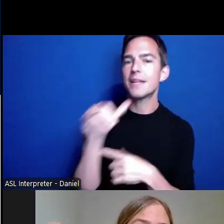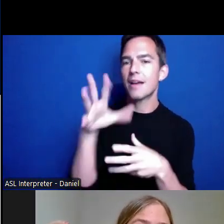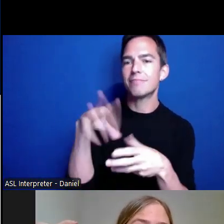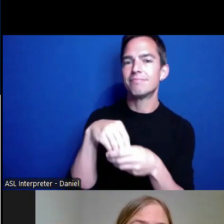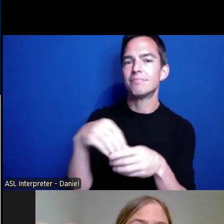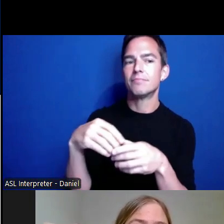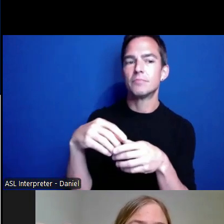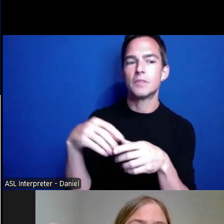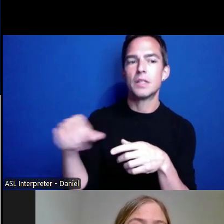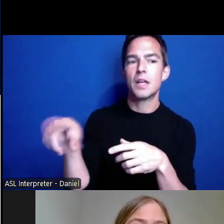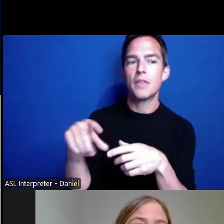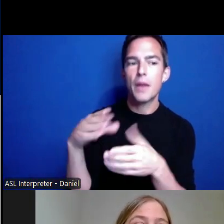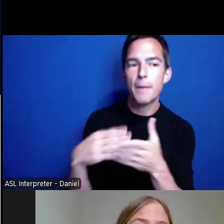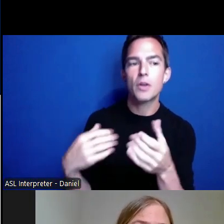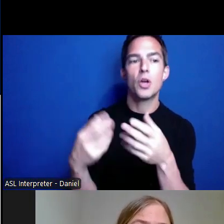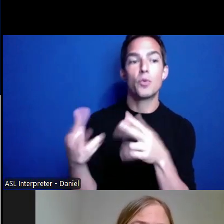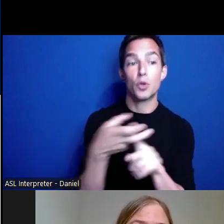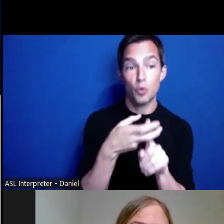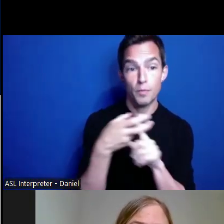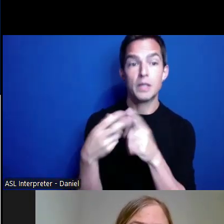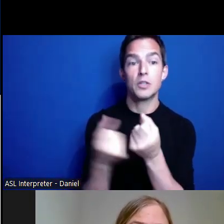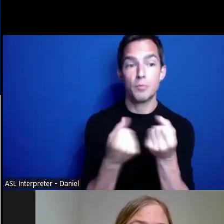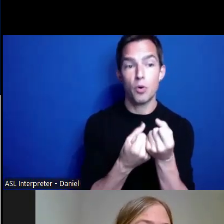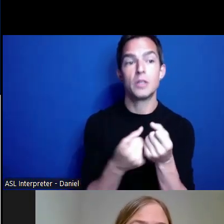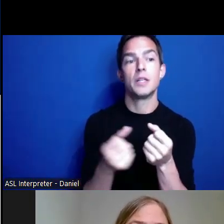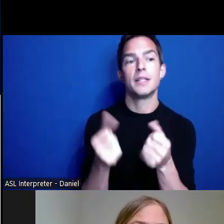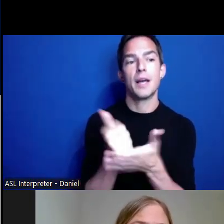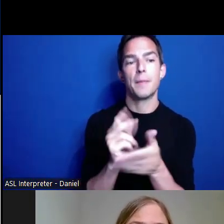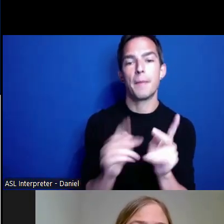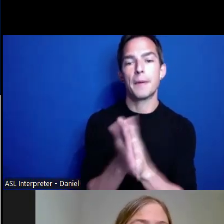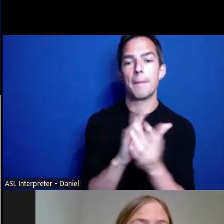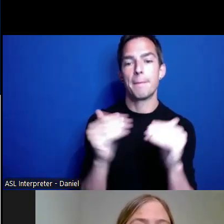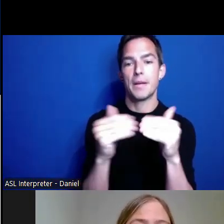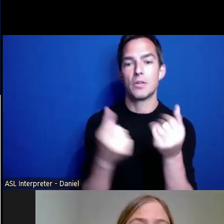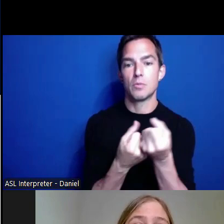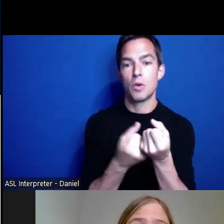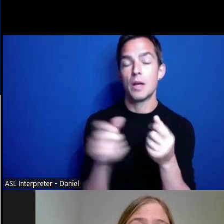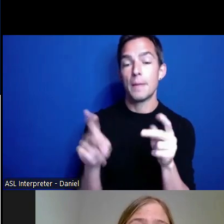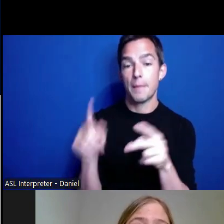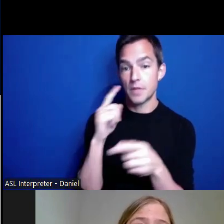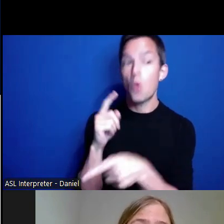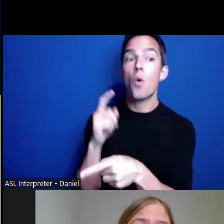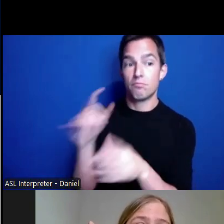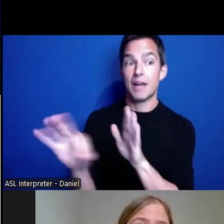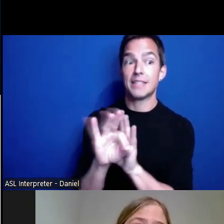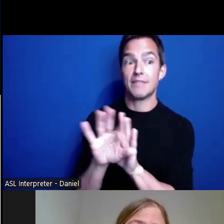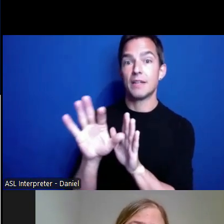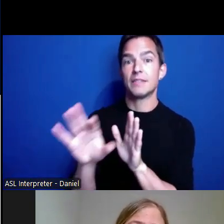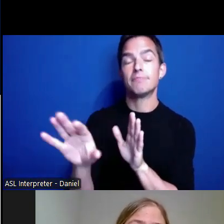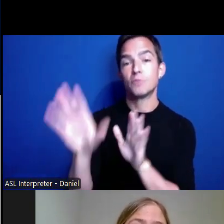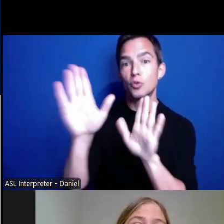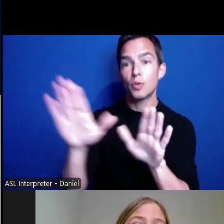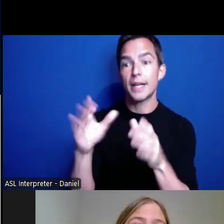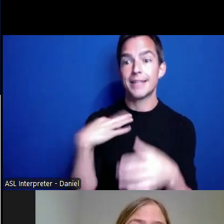and support of folks that are interested in becoming certified peer specialists. We saw this, people saying, identifying great candidates to go through that